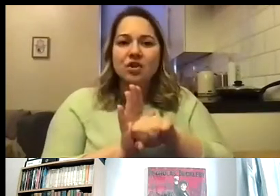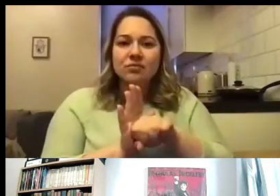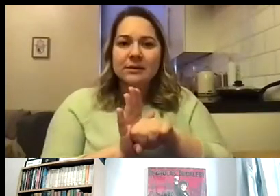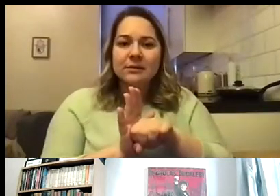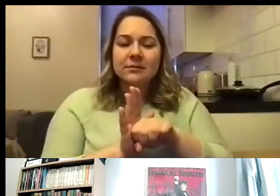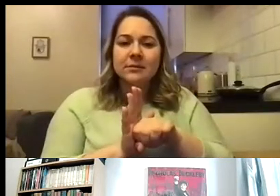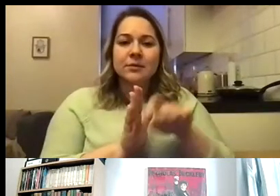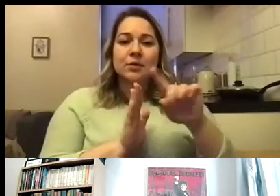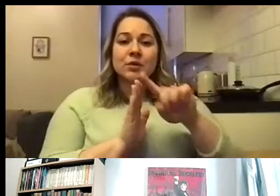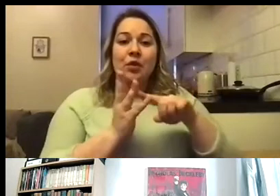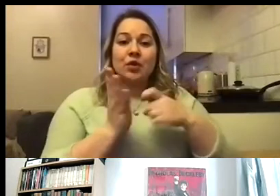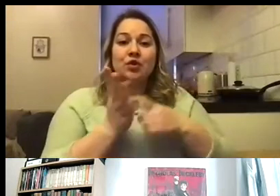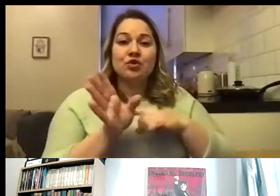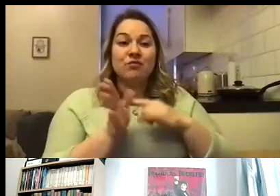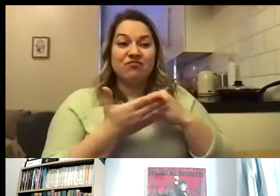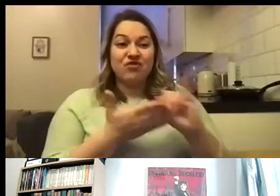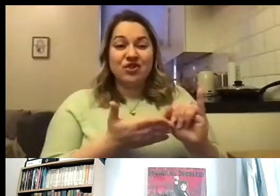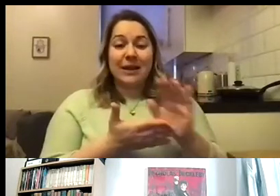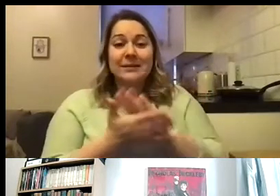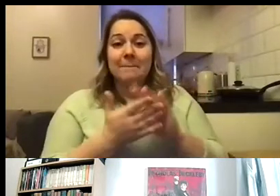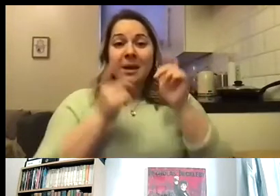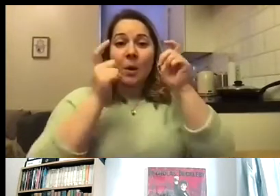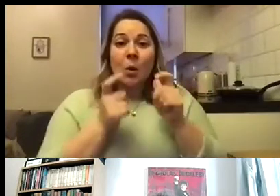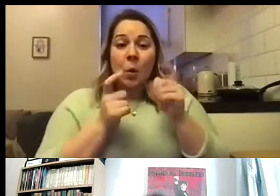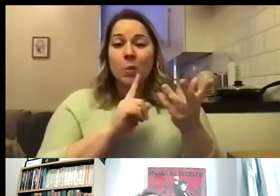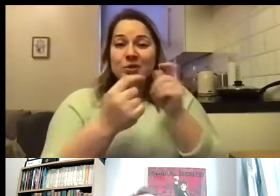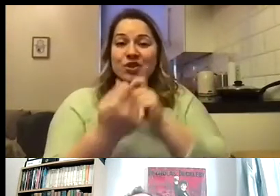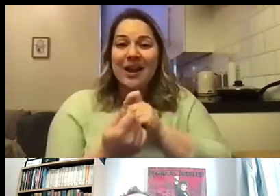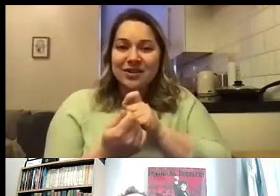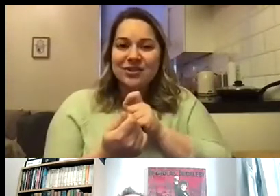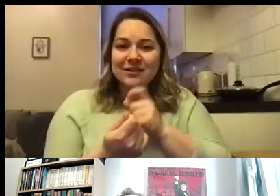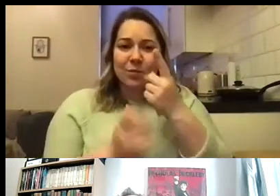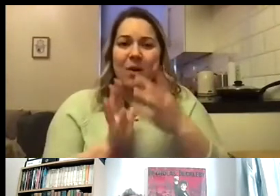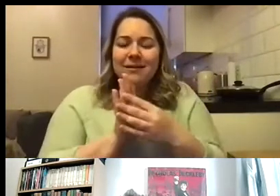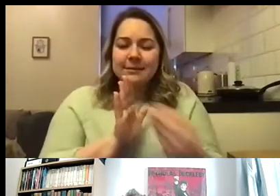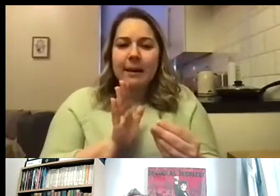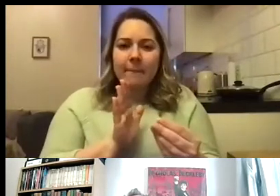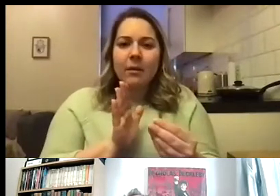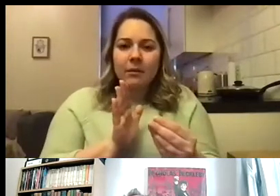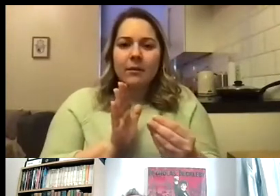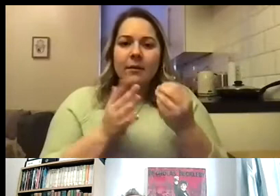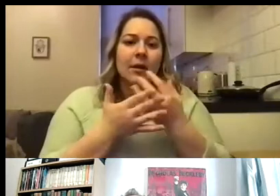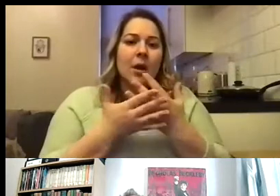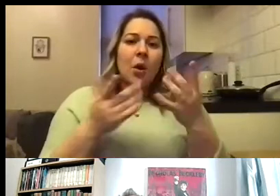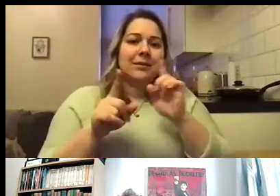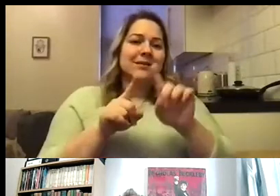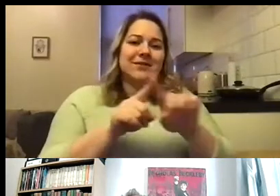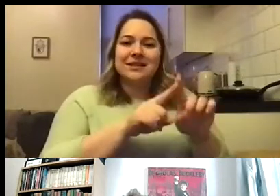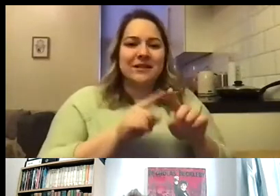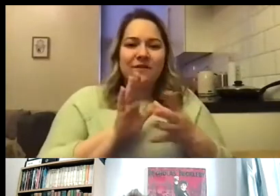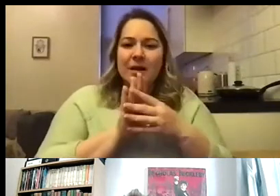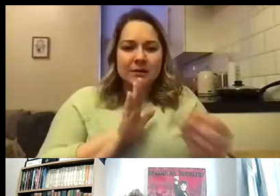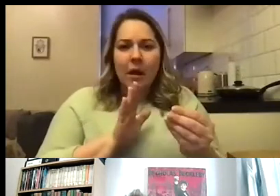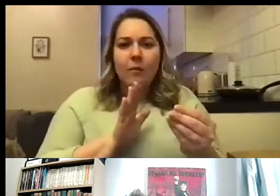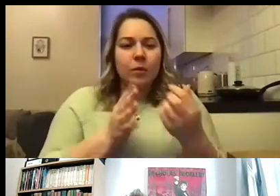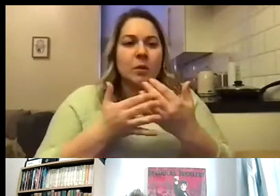refusing to do that. And so the law changes came in. So that's one example, and there's so many more. Poplar